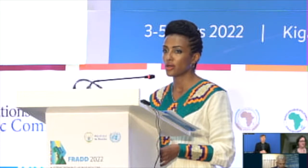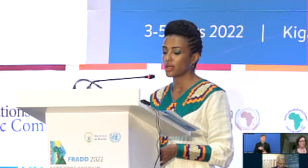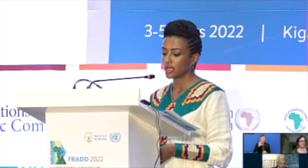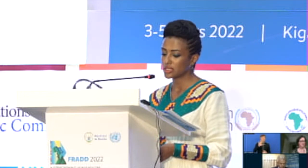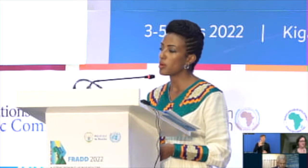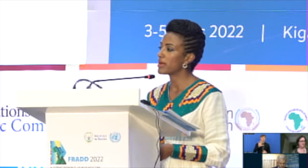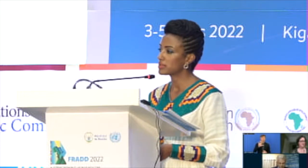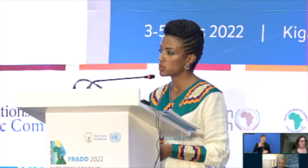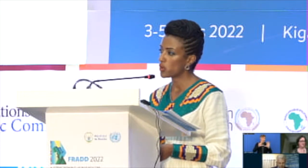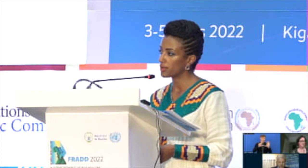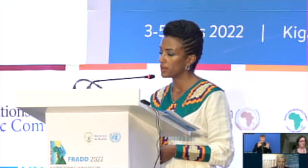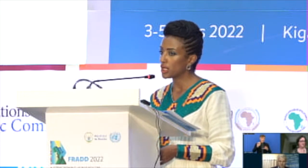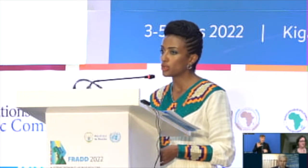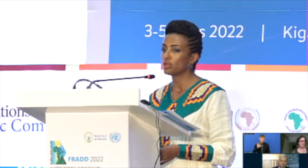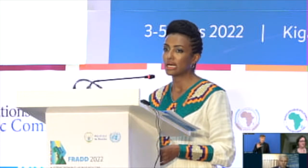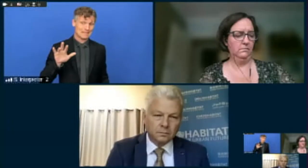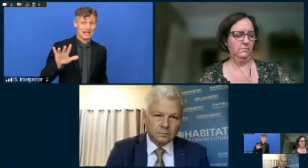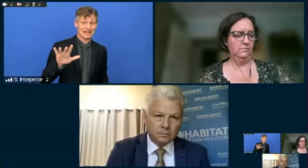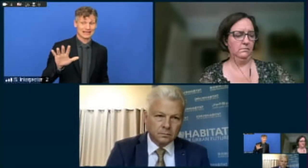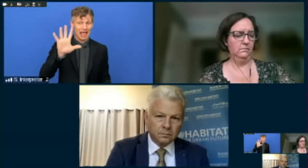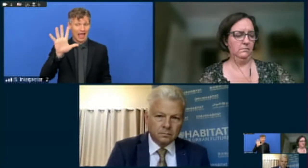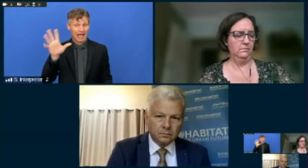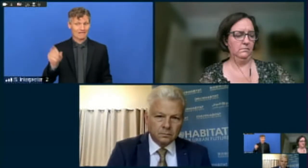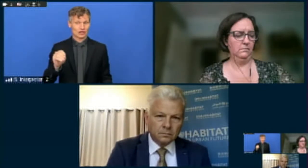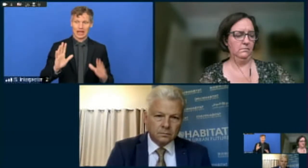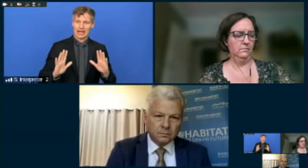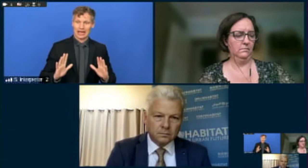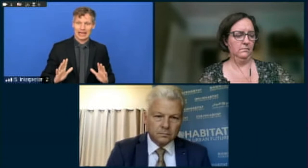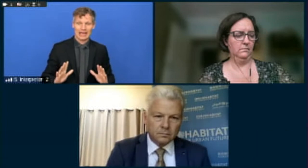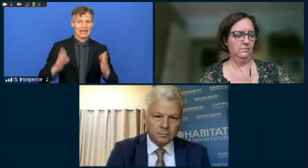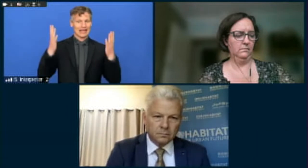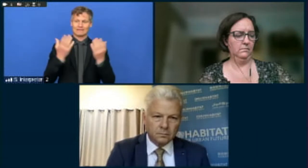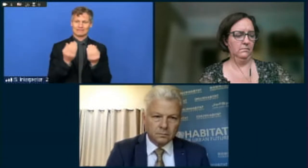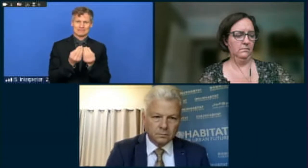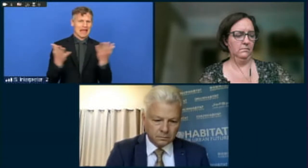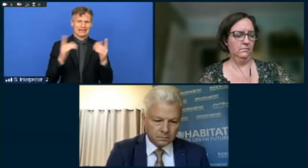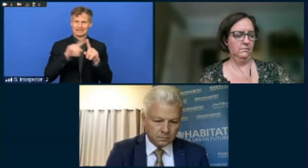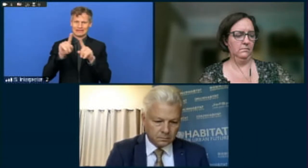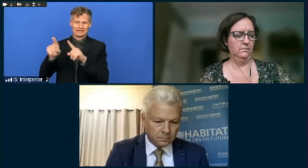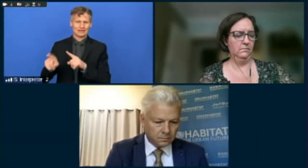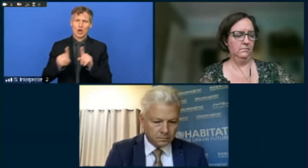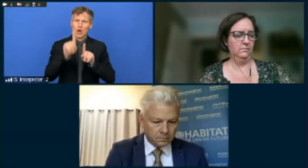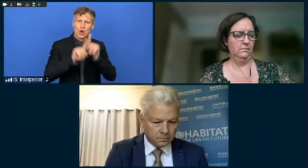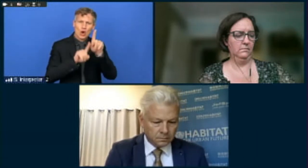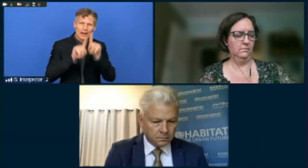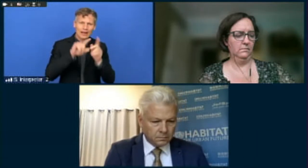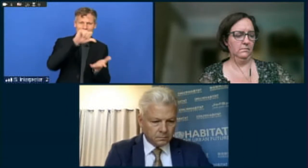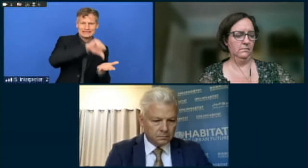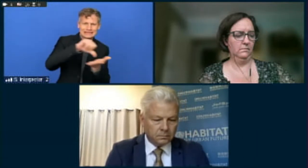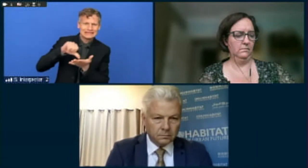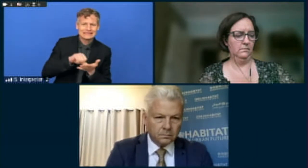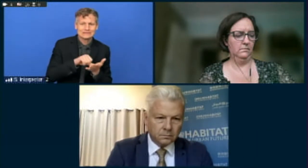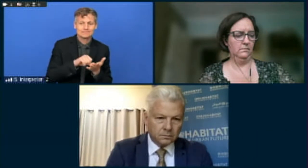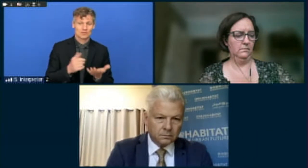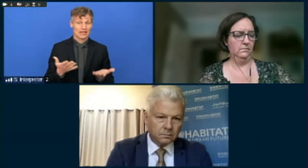year is a momentous one. The United Nations General Assembly is convening in April to discuss the question